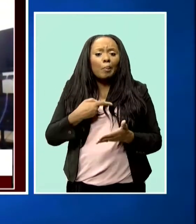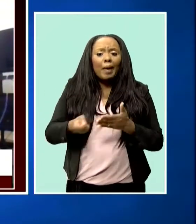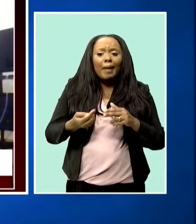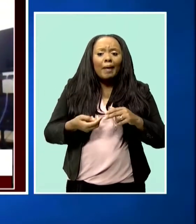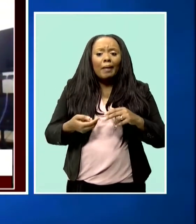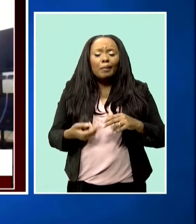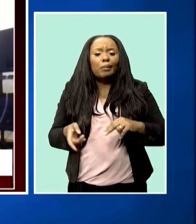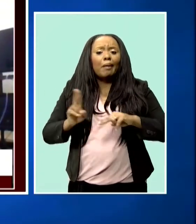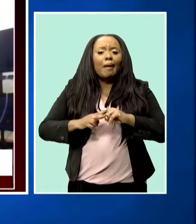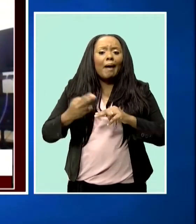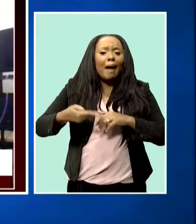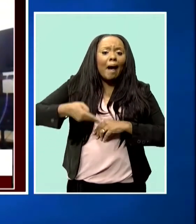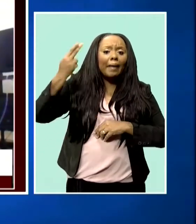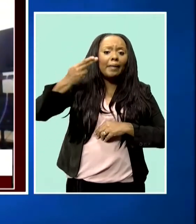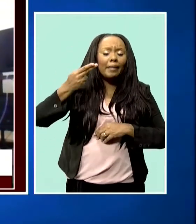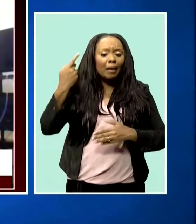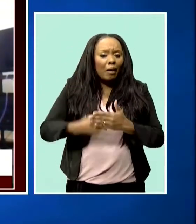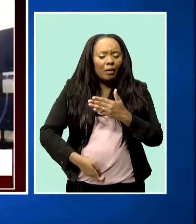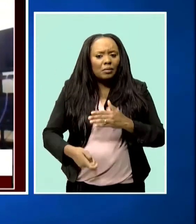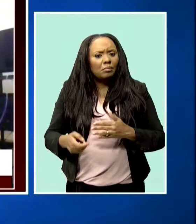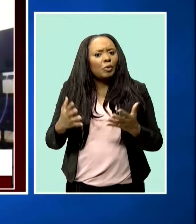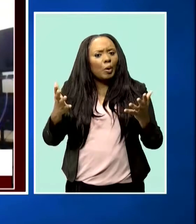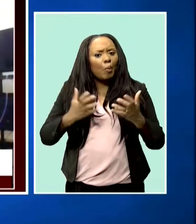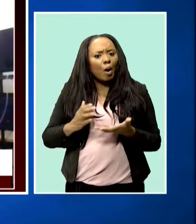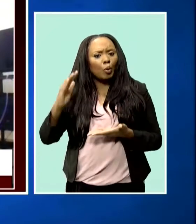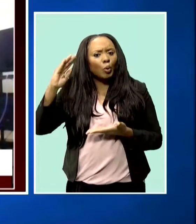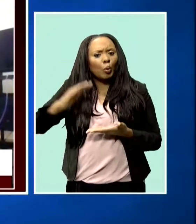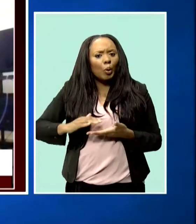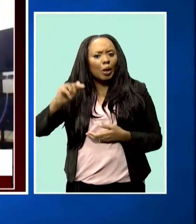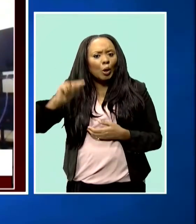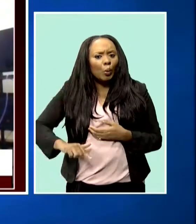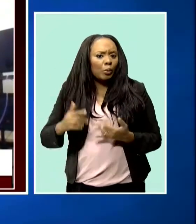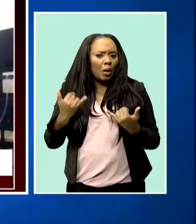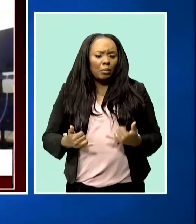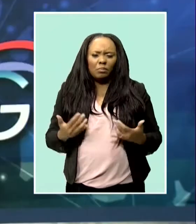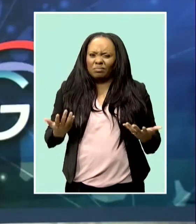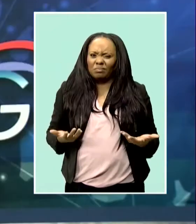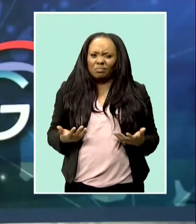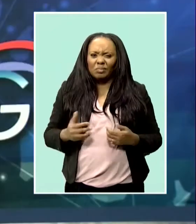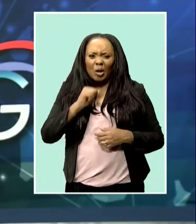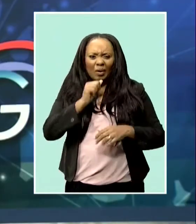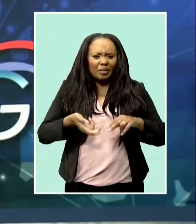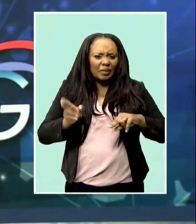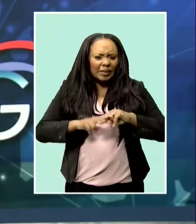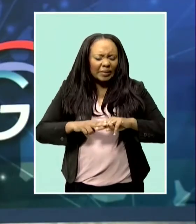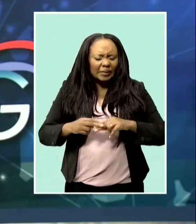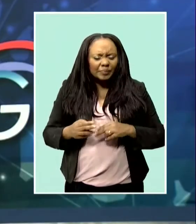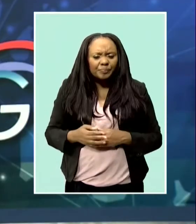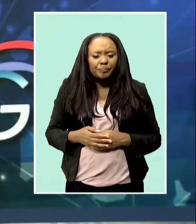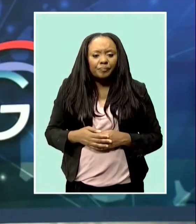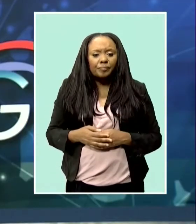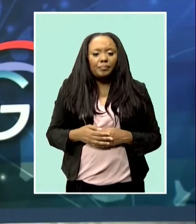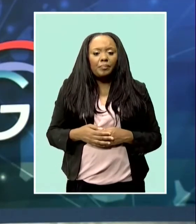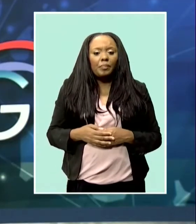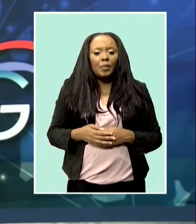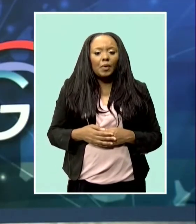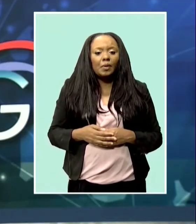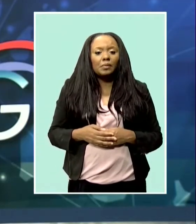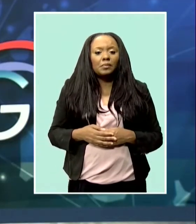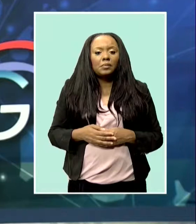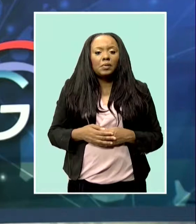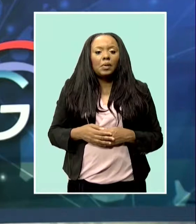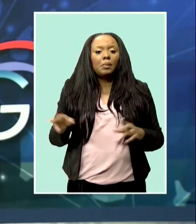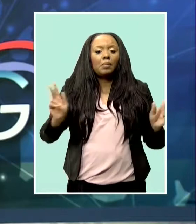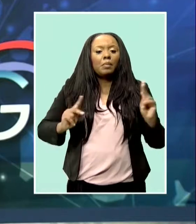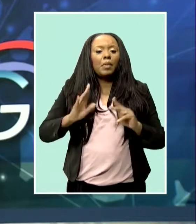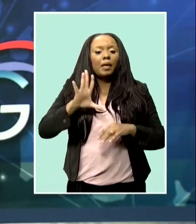what we want is basically lower electricity rates, not necessarily higher electricity rates. Participants in the Ministry of Youth, Sports